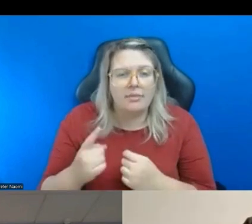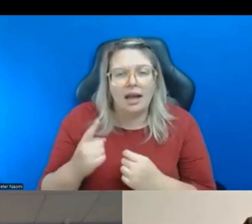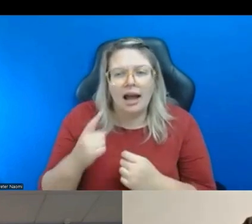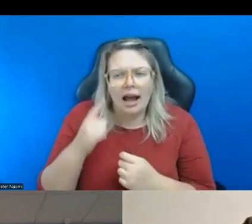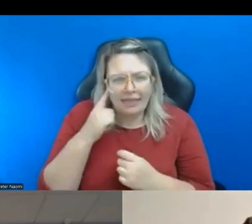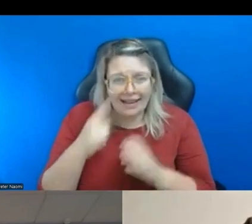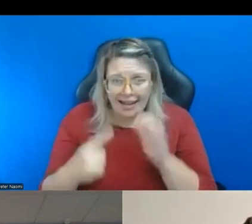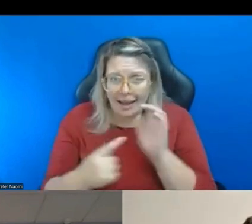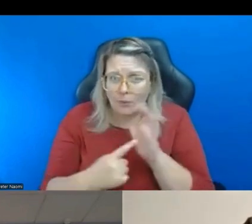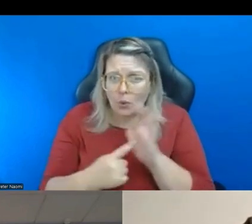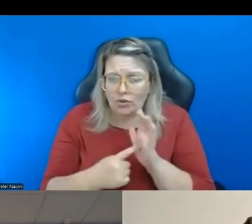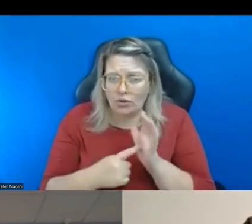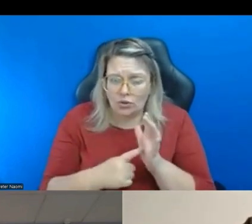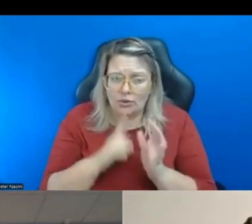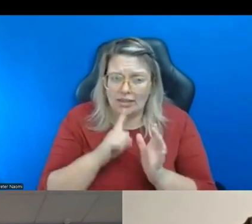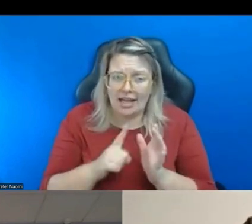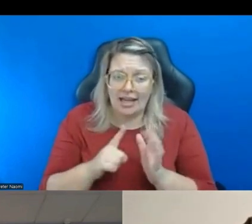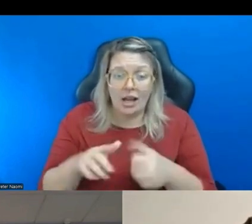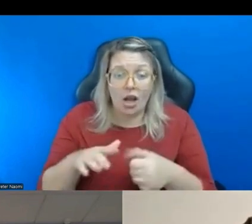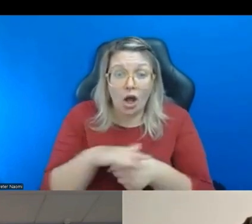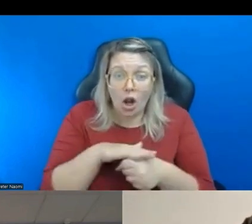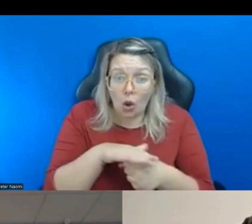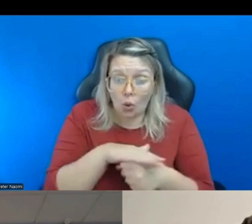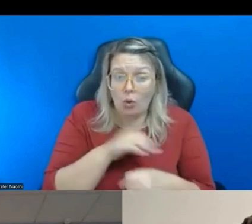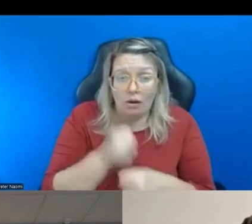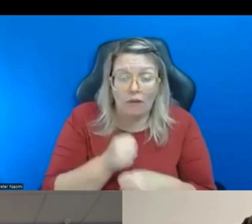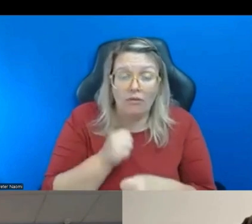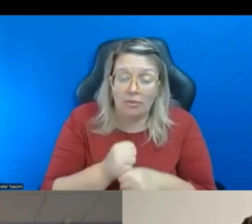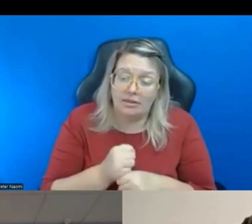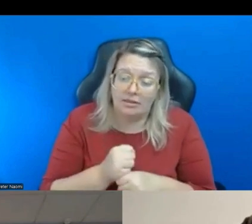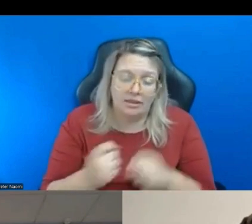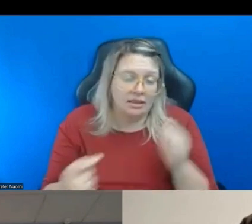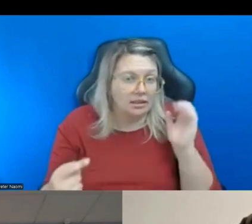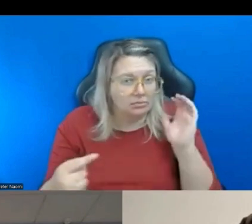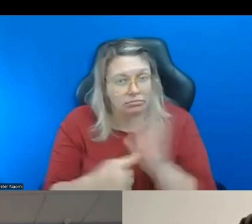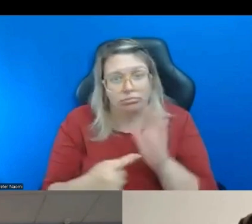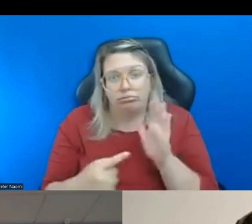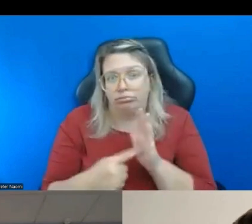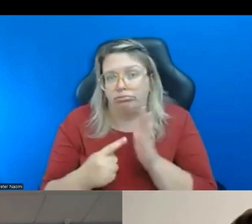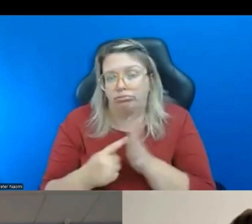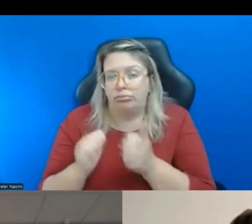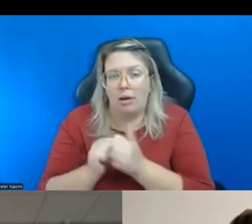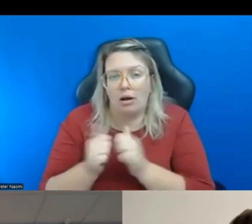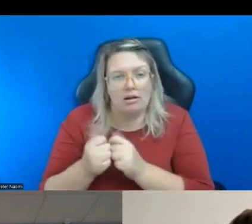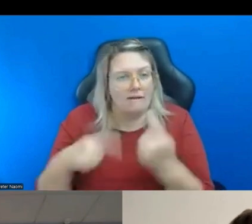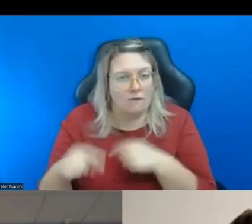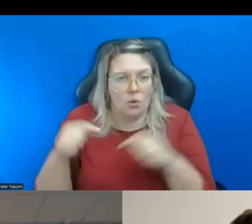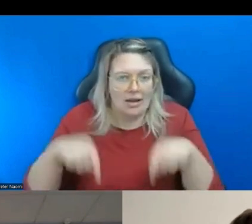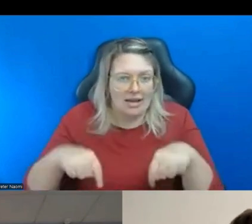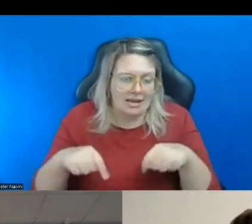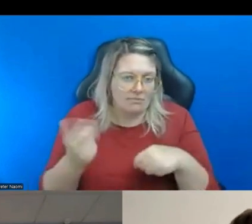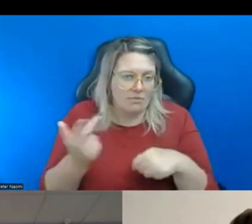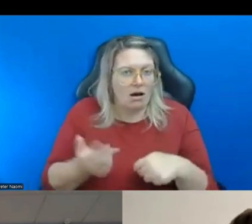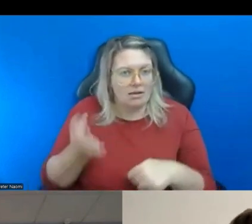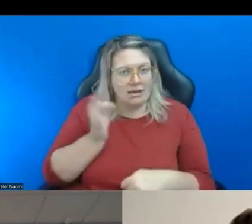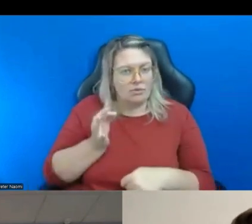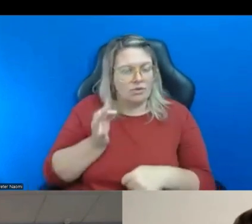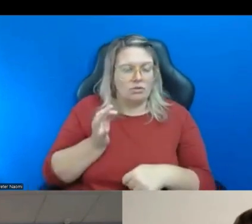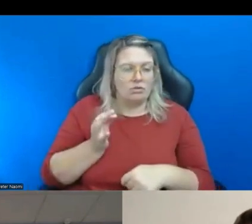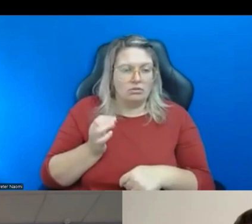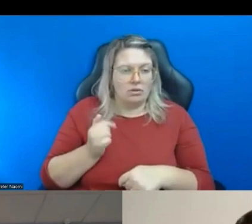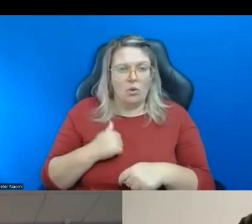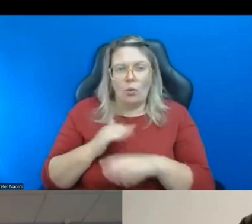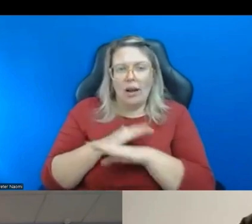but local government is still an absolutely fundamental partner for the Arts Council in everything that we're trying to do. This isn't about suddenly